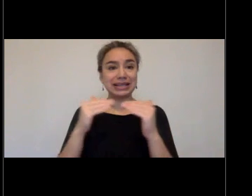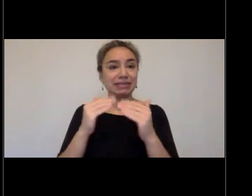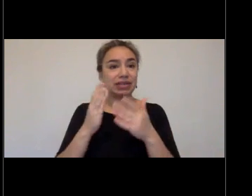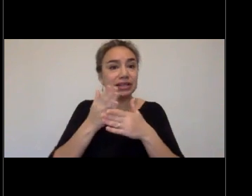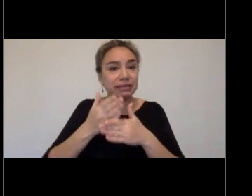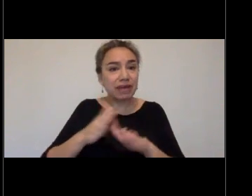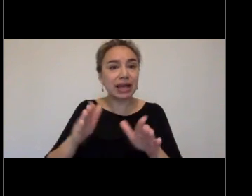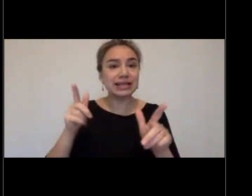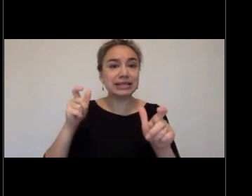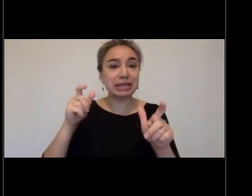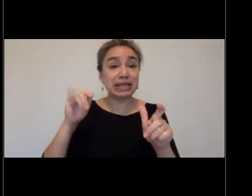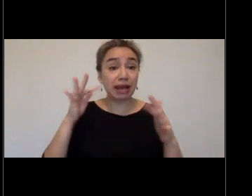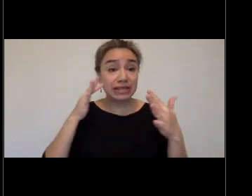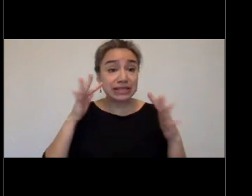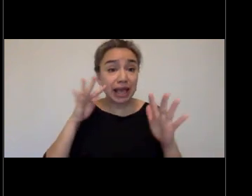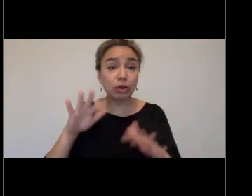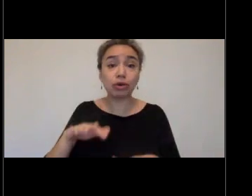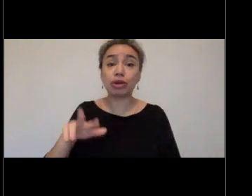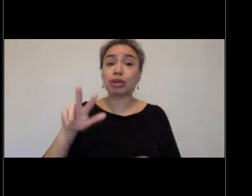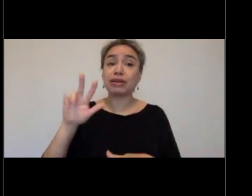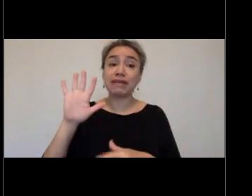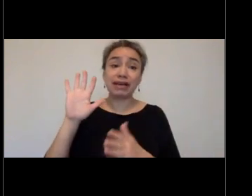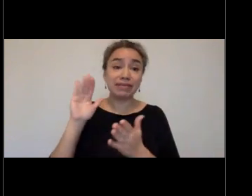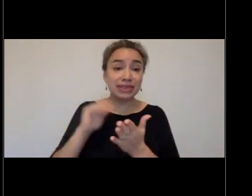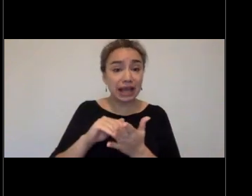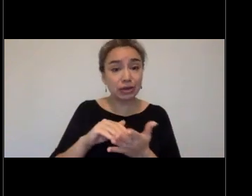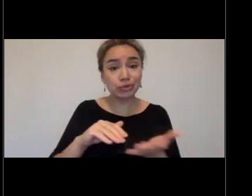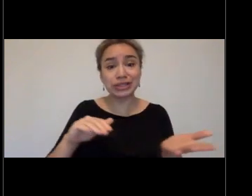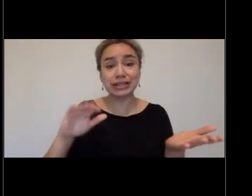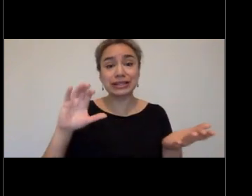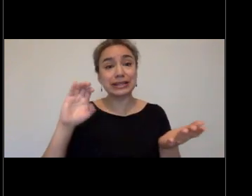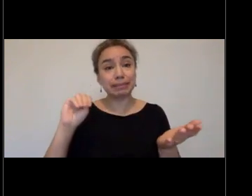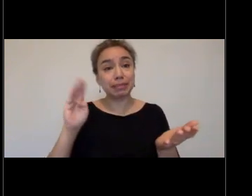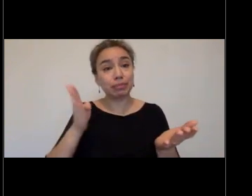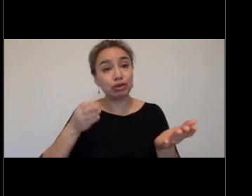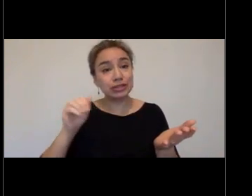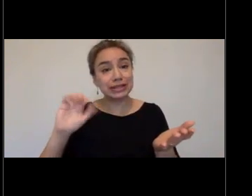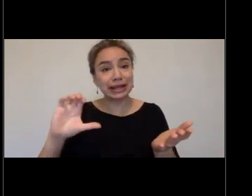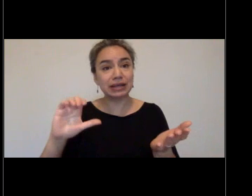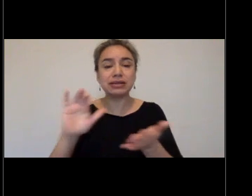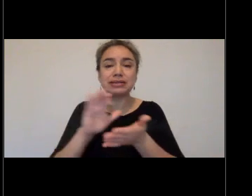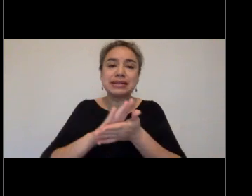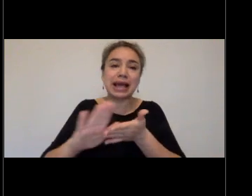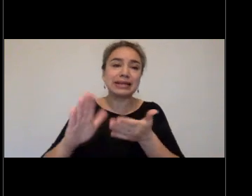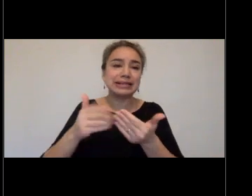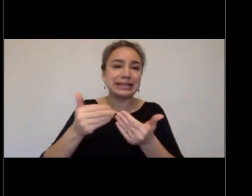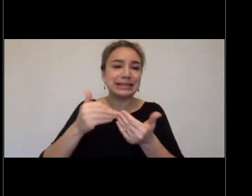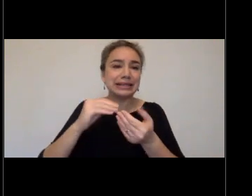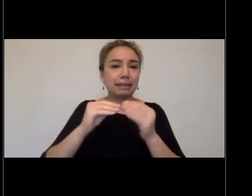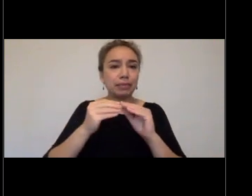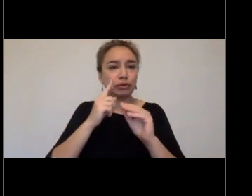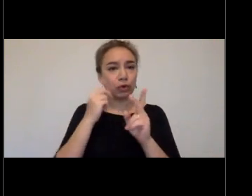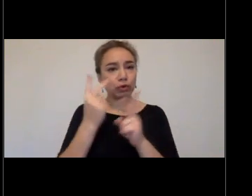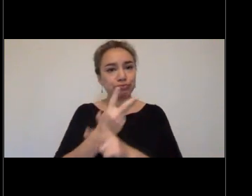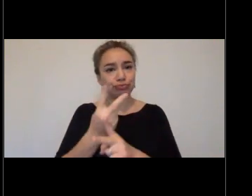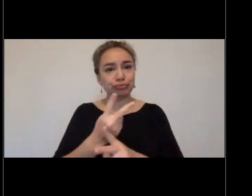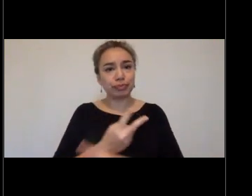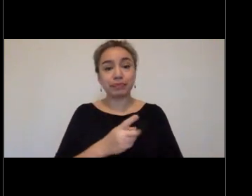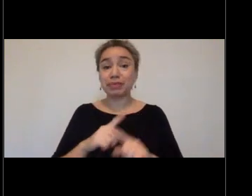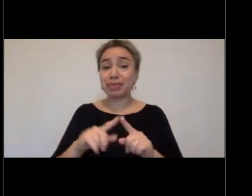sound, 35,000 centimeters per second. It gives you nice round numbers for your formants. But this length,